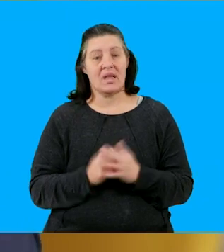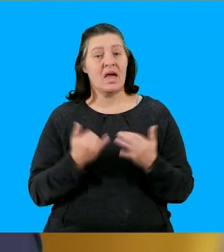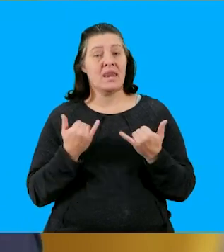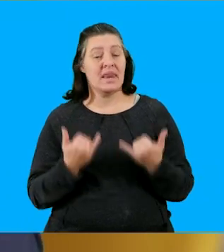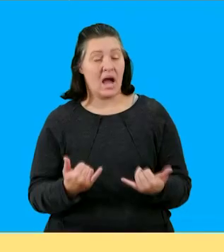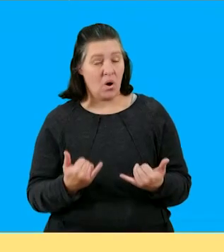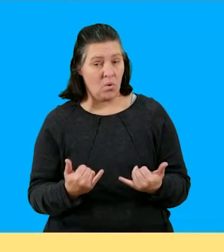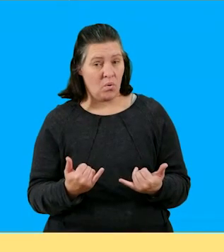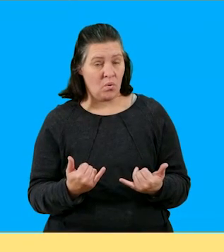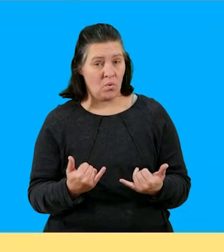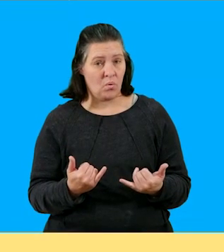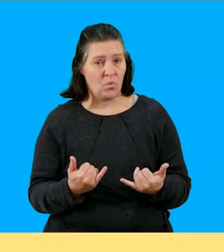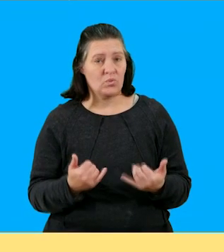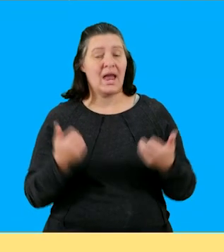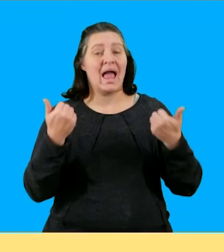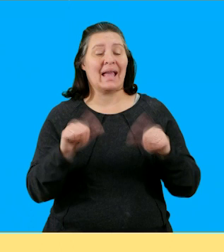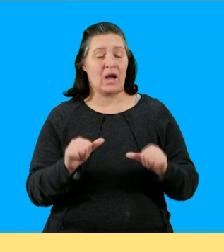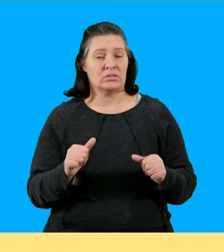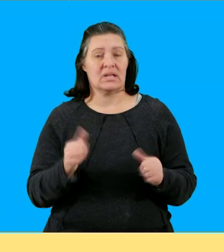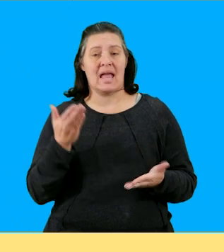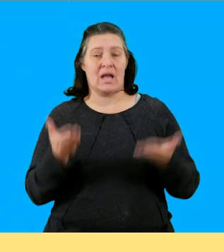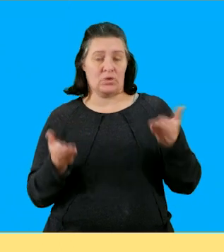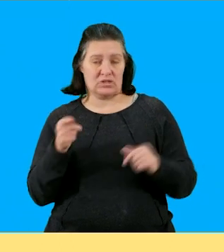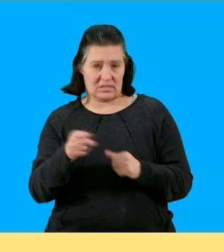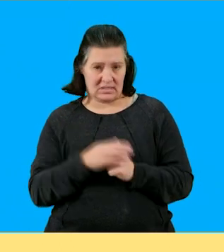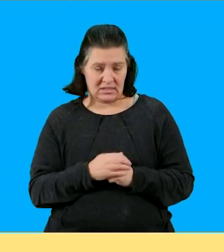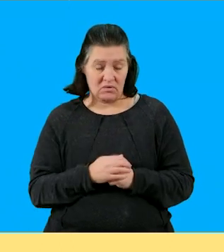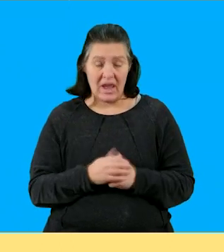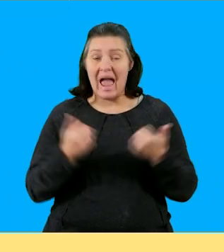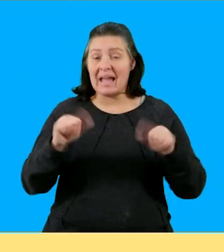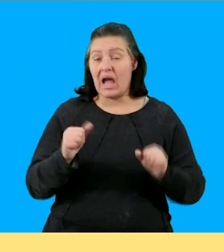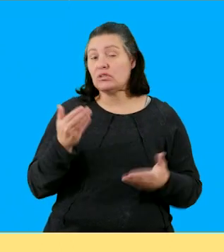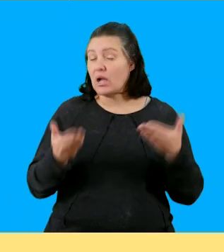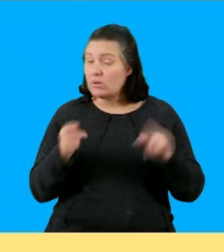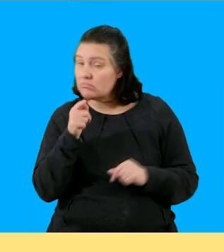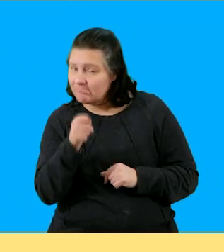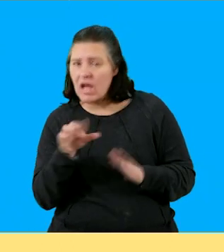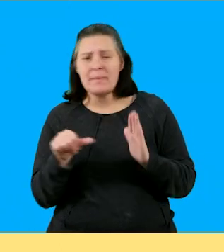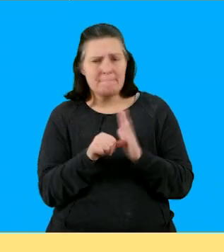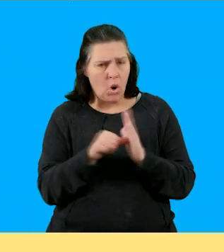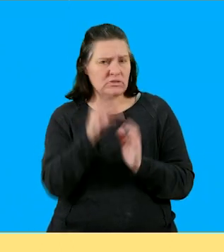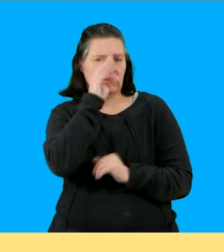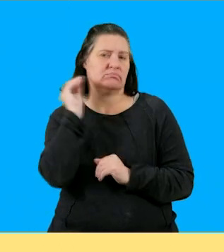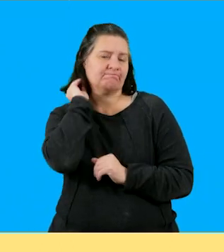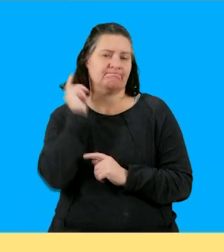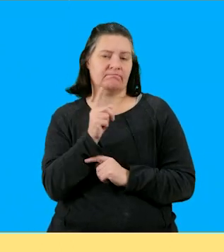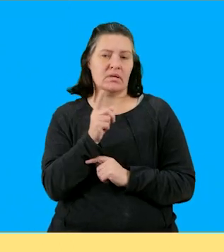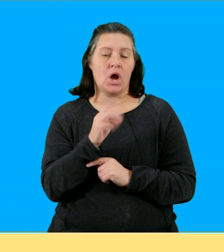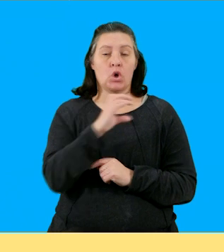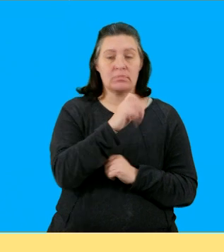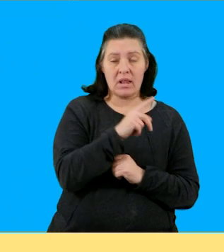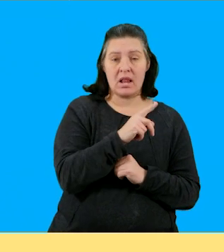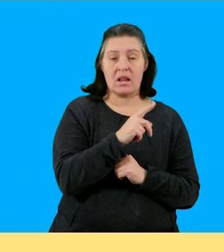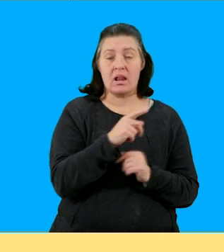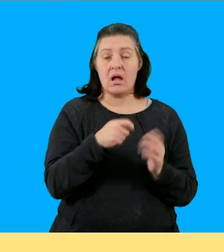We will now come to the accounting equation. On the accounting equation, it is very important to note that